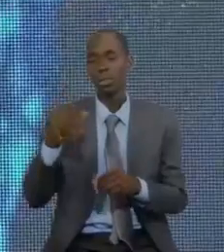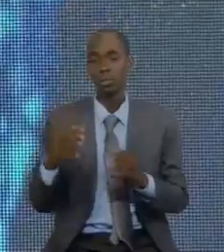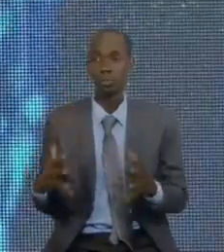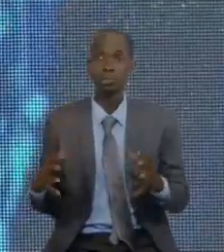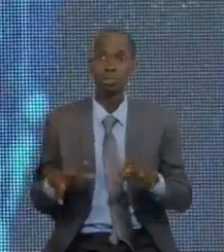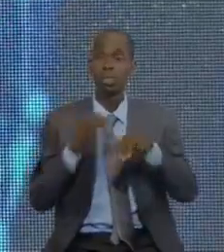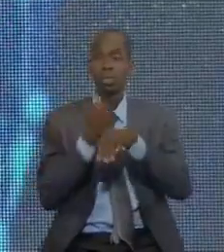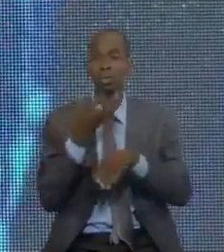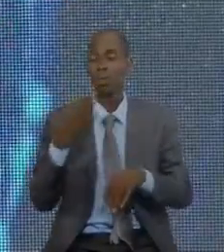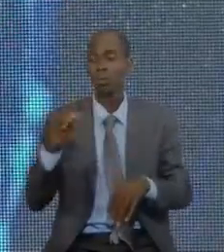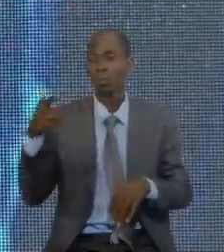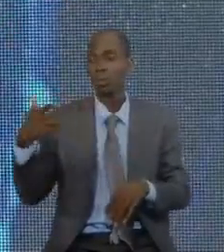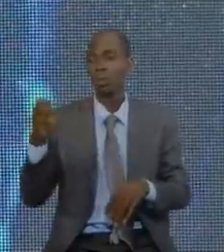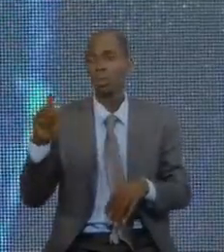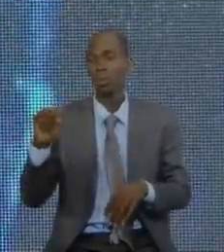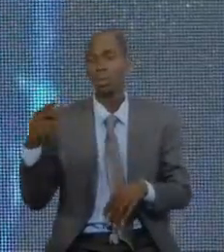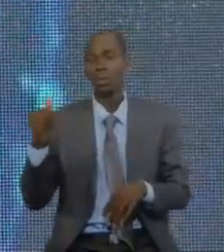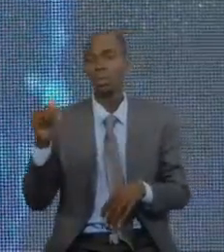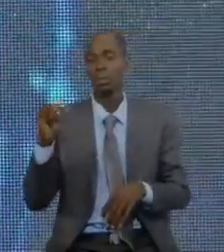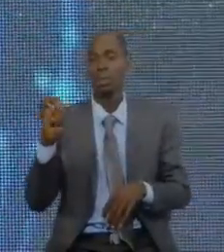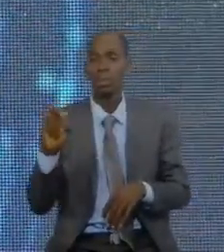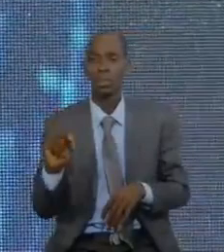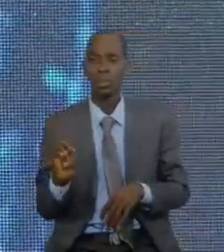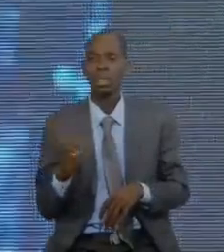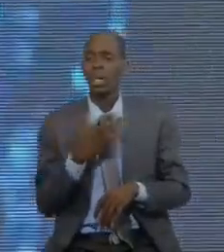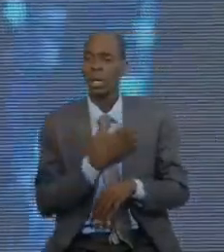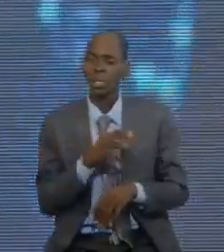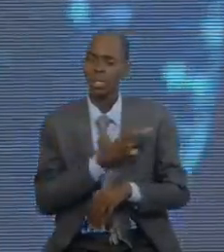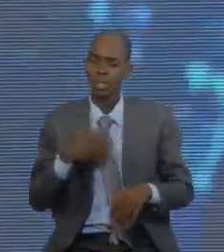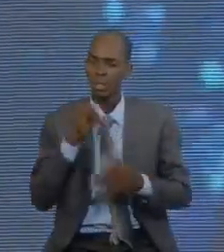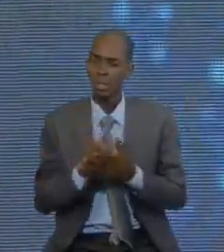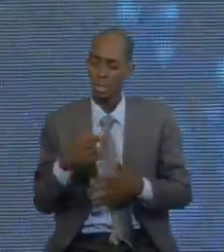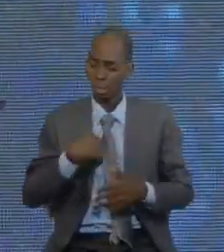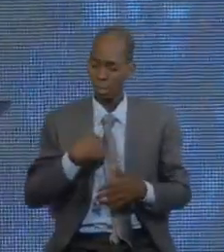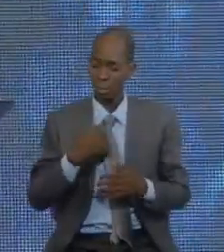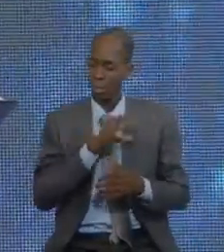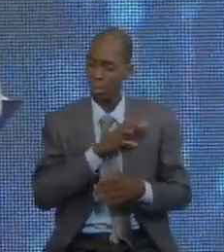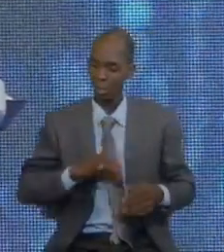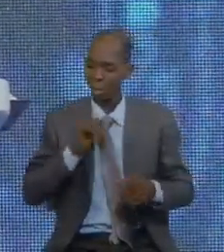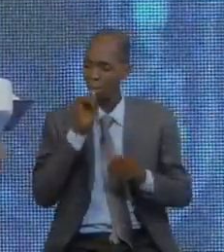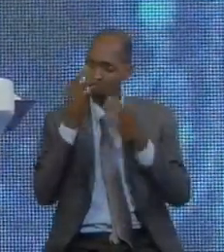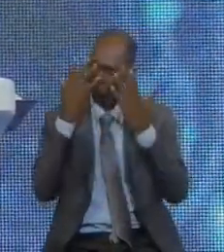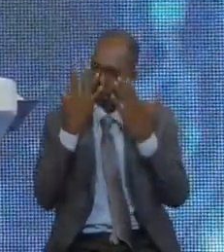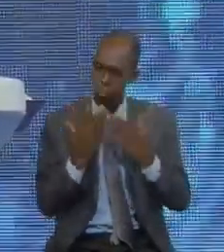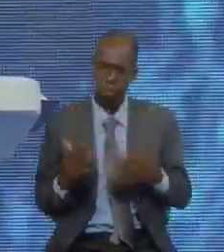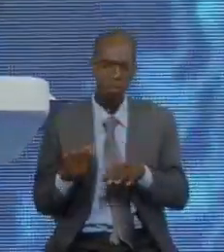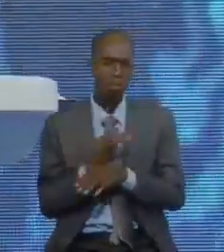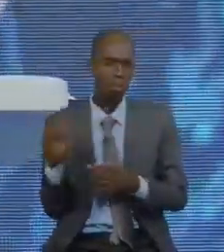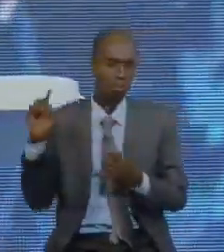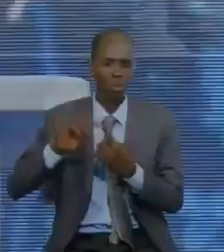am sorrowful unto death. To pay the price for your